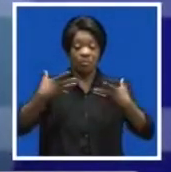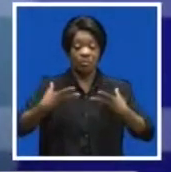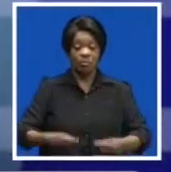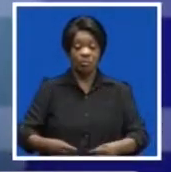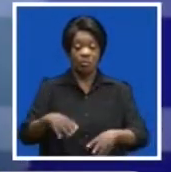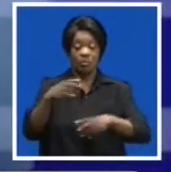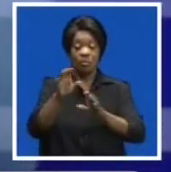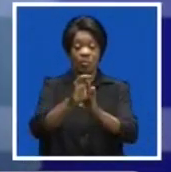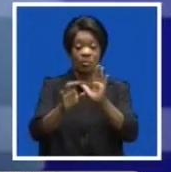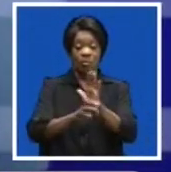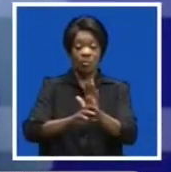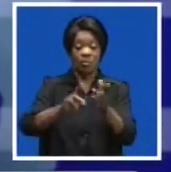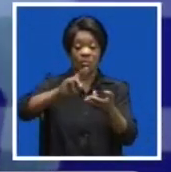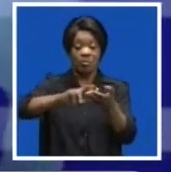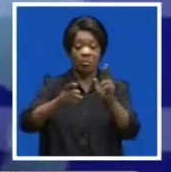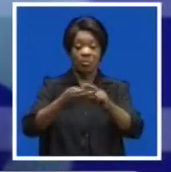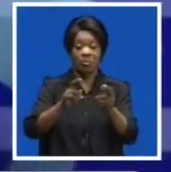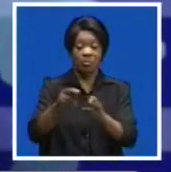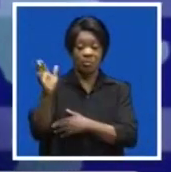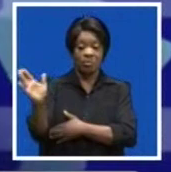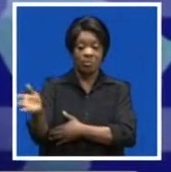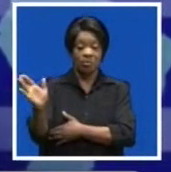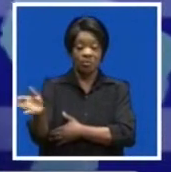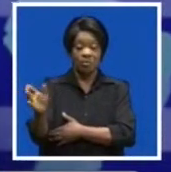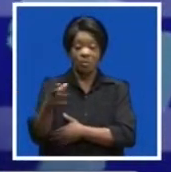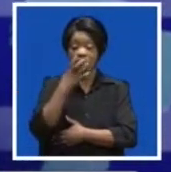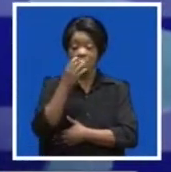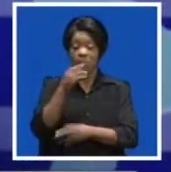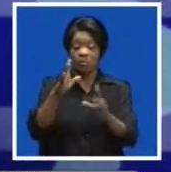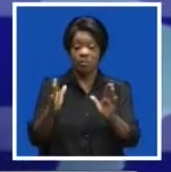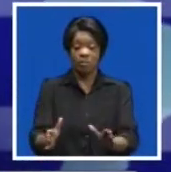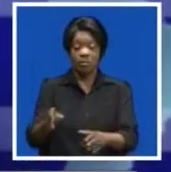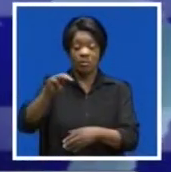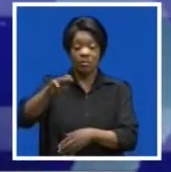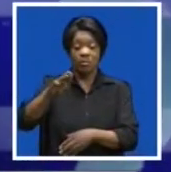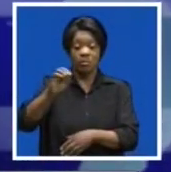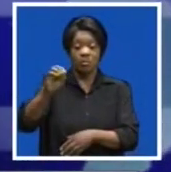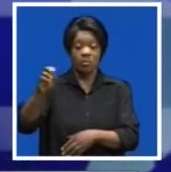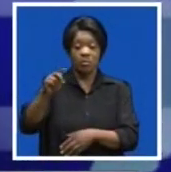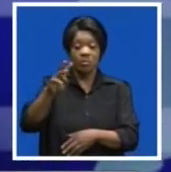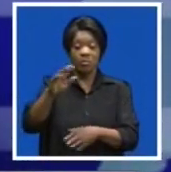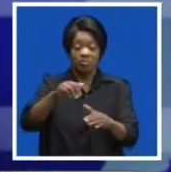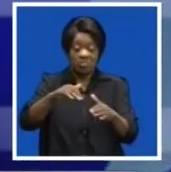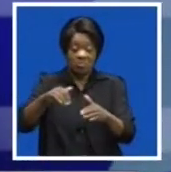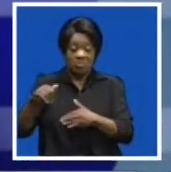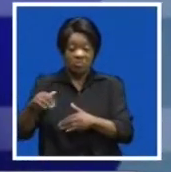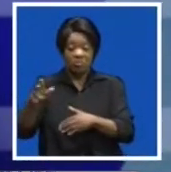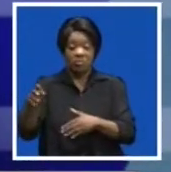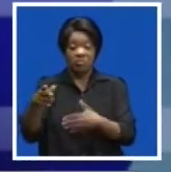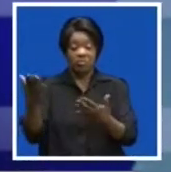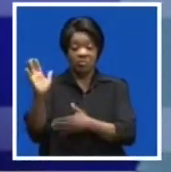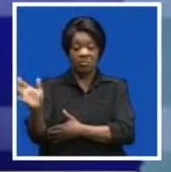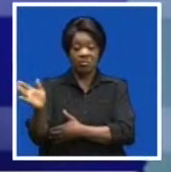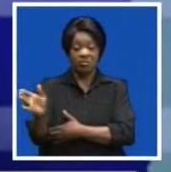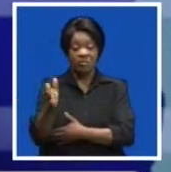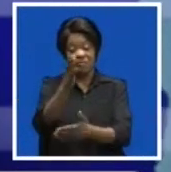ongoing constitutional reforms. But UPND Deputy Spokesperson Cornelius Muitwa has distanced his party